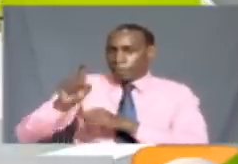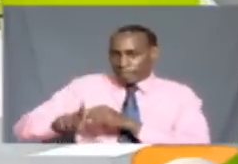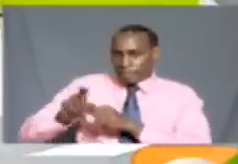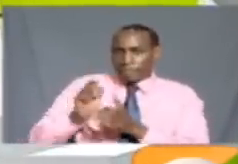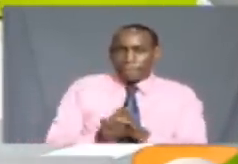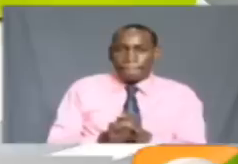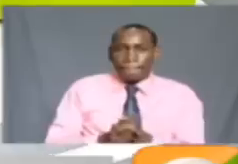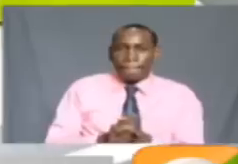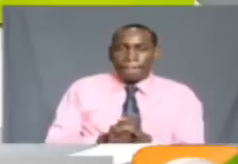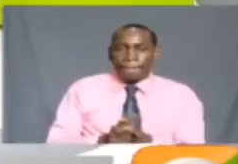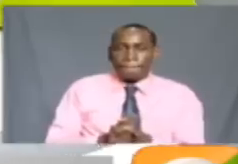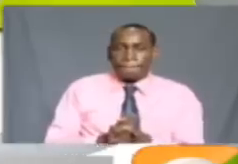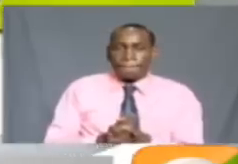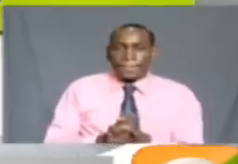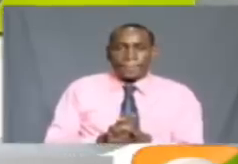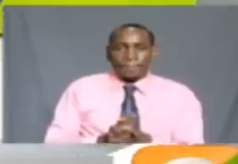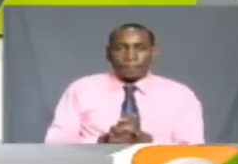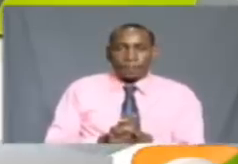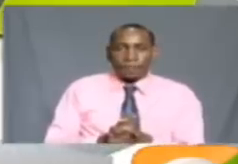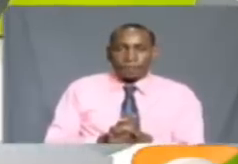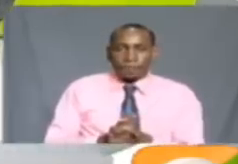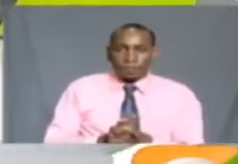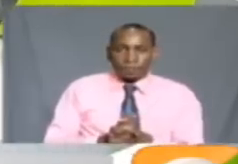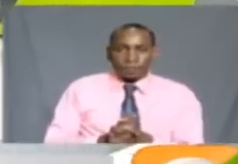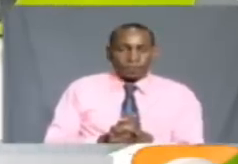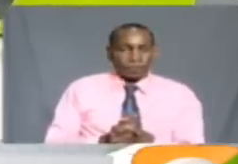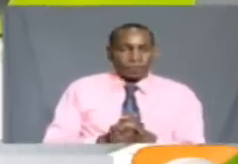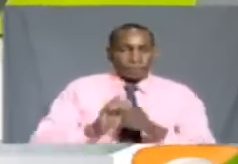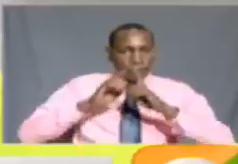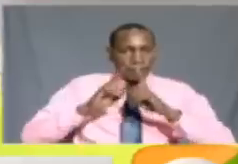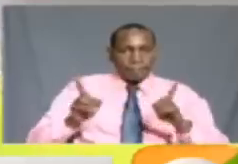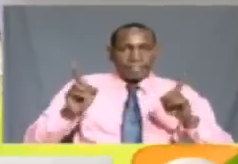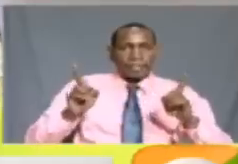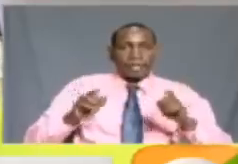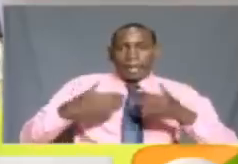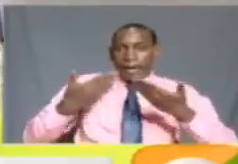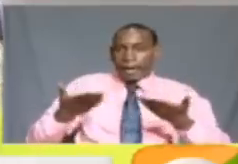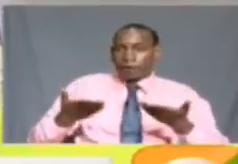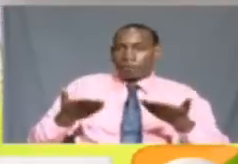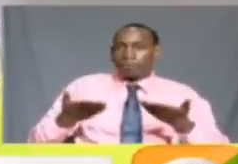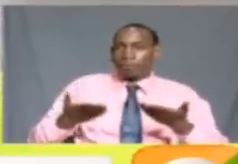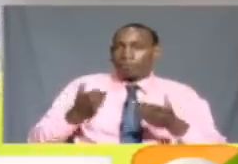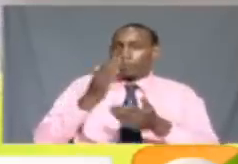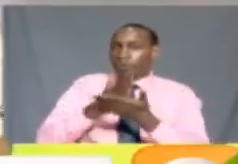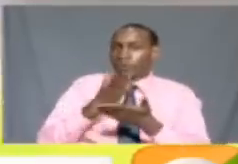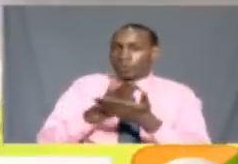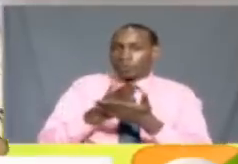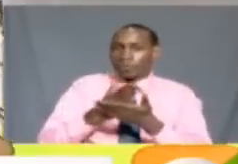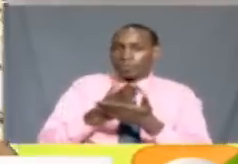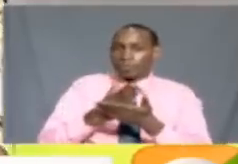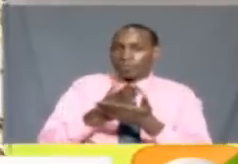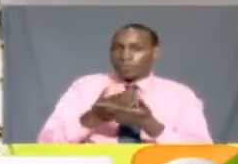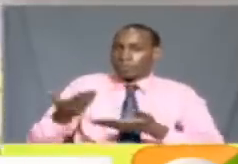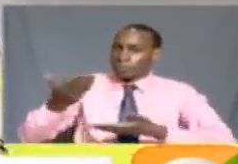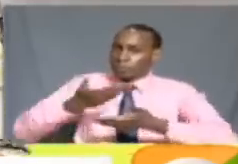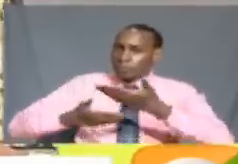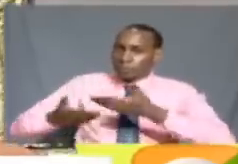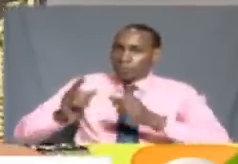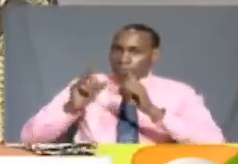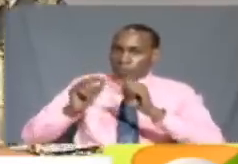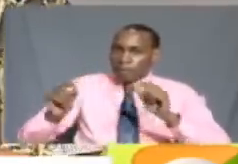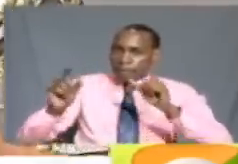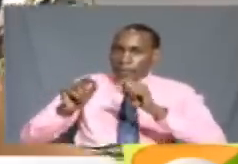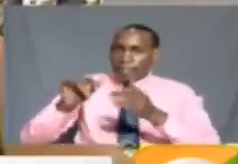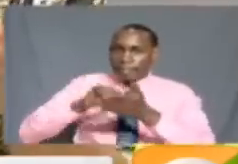they don't have the backing of the law because they're not at that age to consent yet. Yeah. But how do you practically get to them, get the message to them